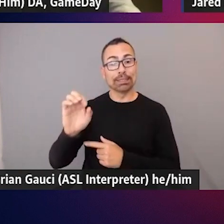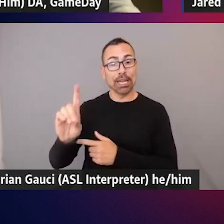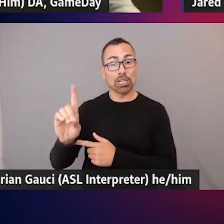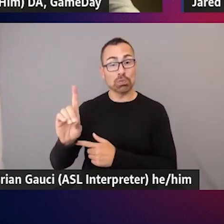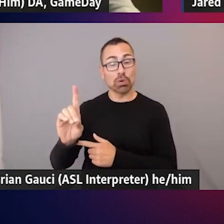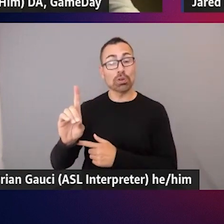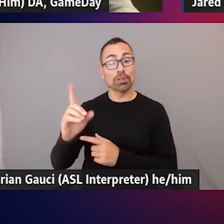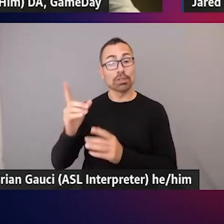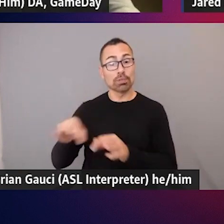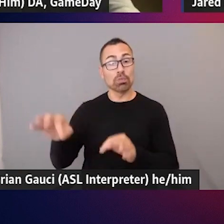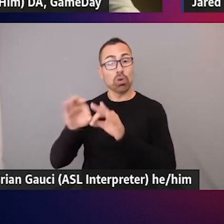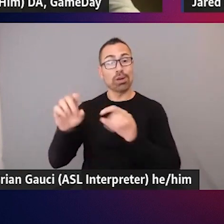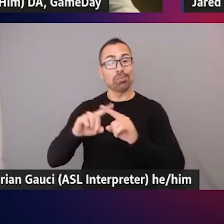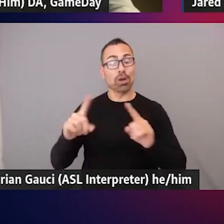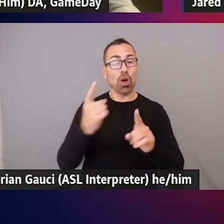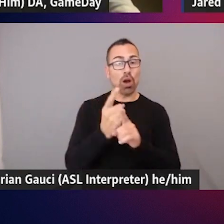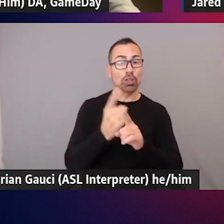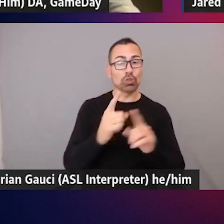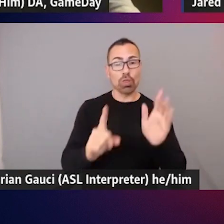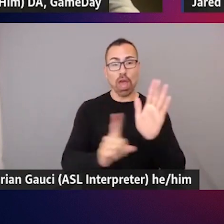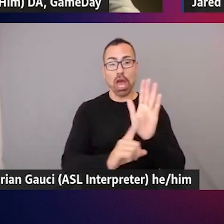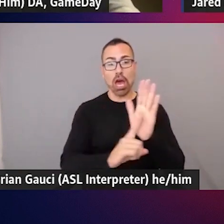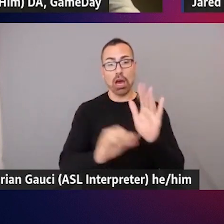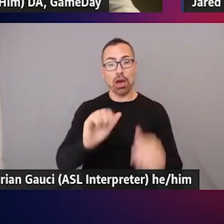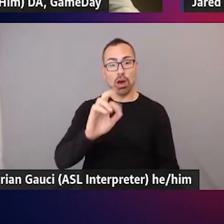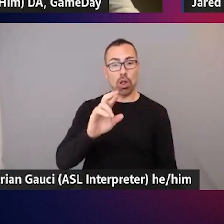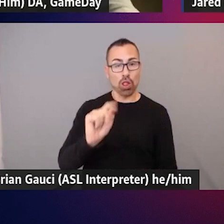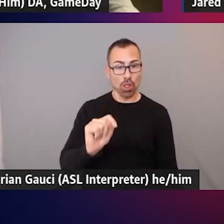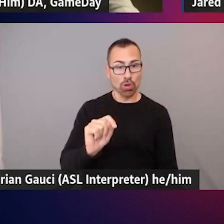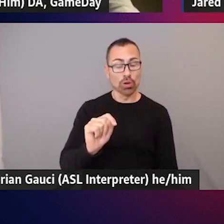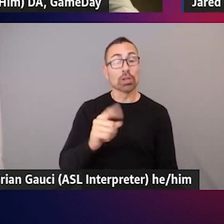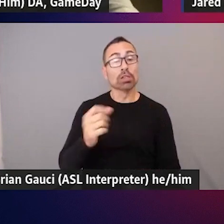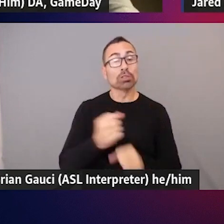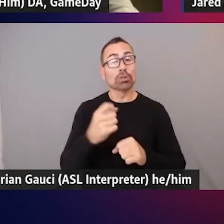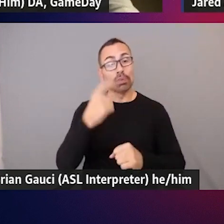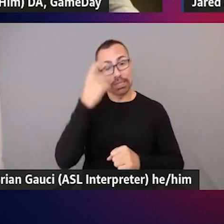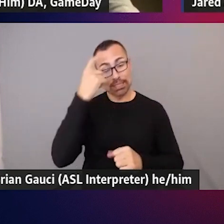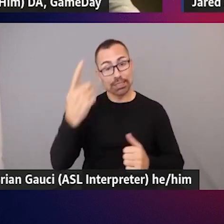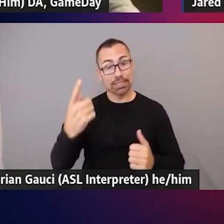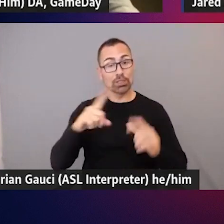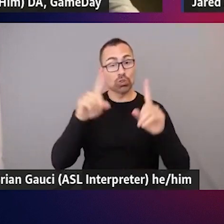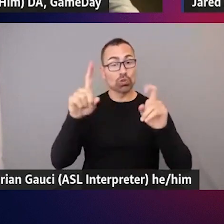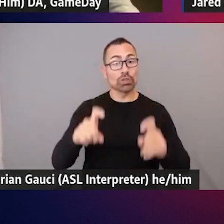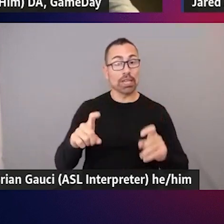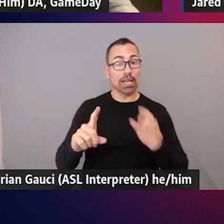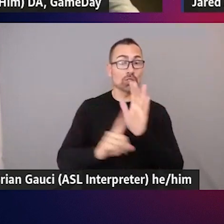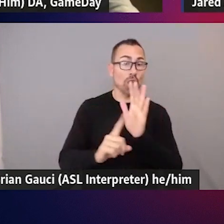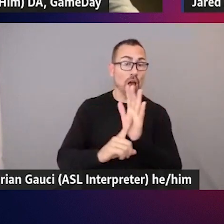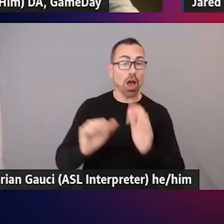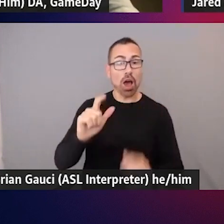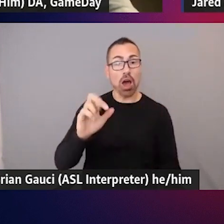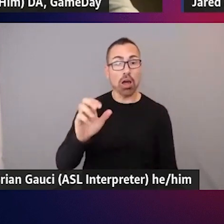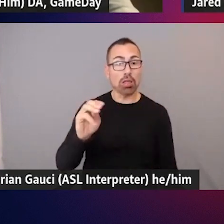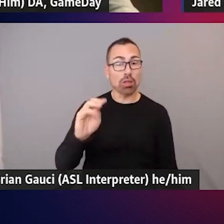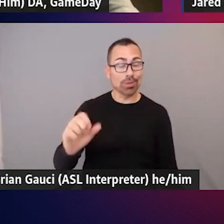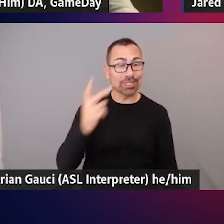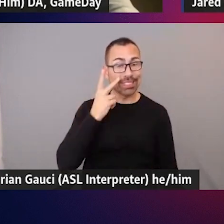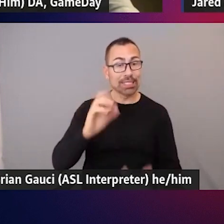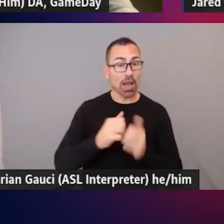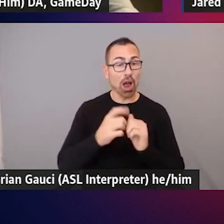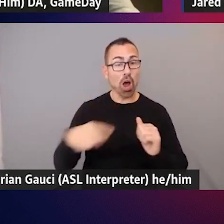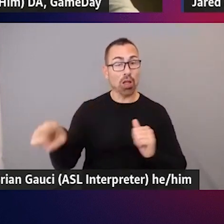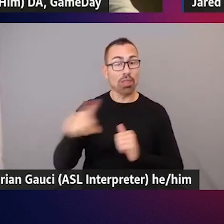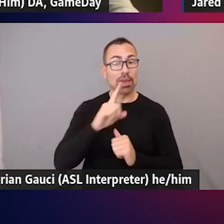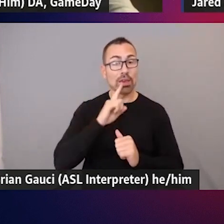what Jared has said, it makes sense for the customers also to test alarms and how they can be notified. But also, not only we